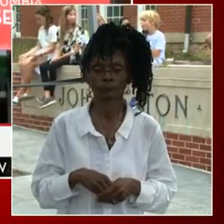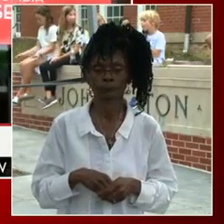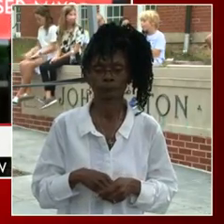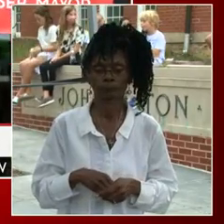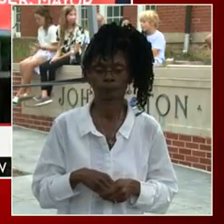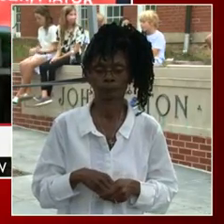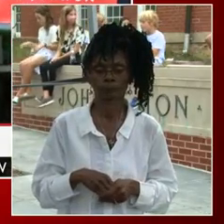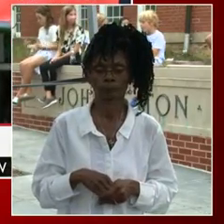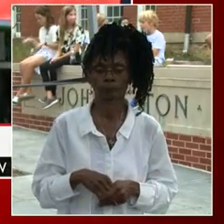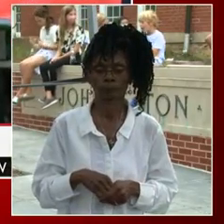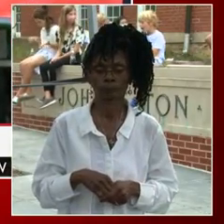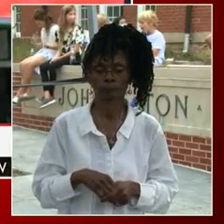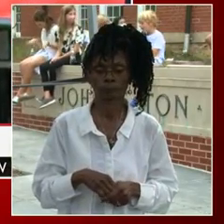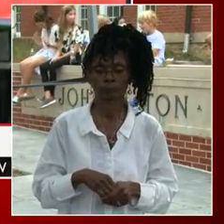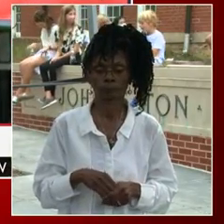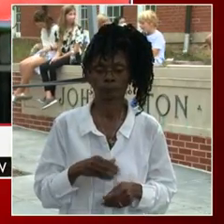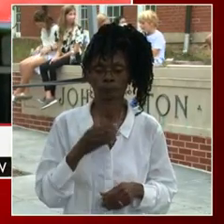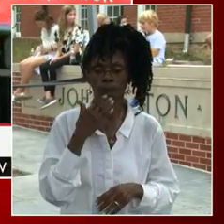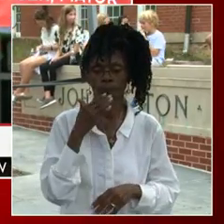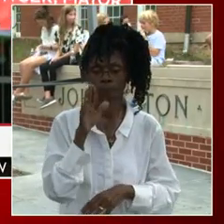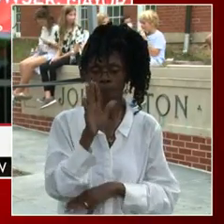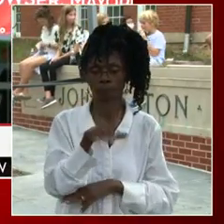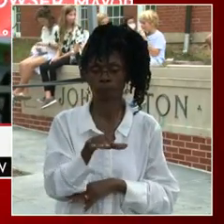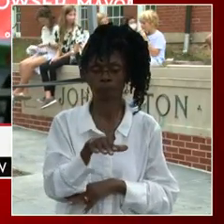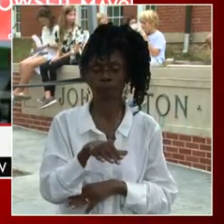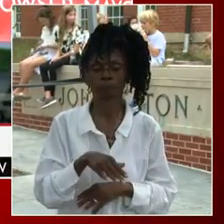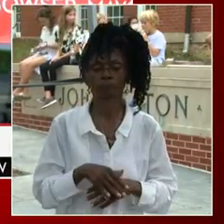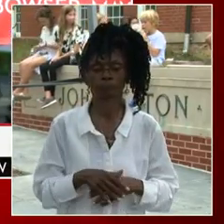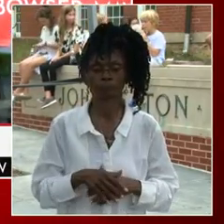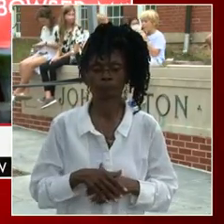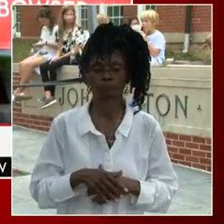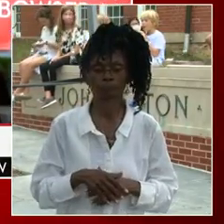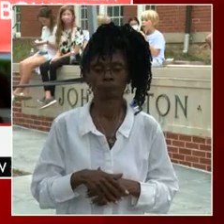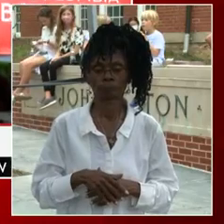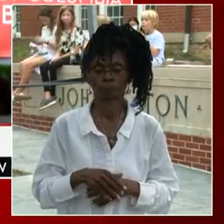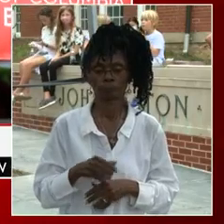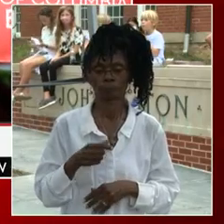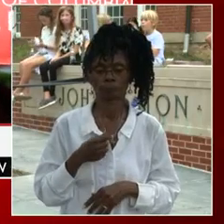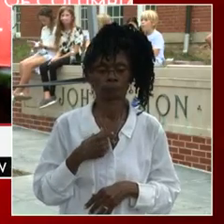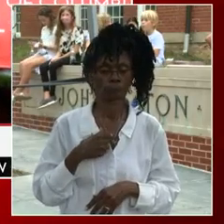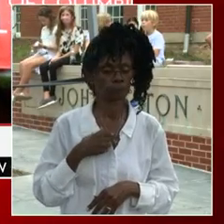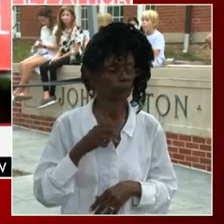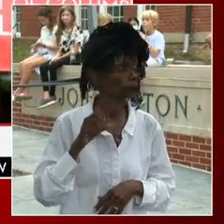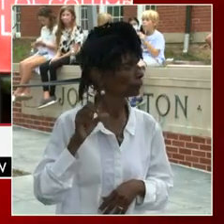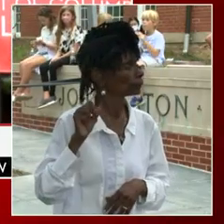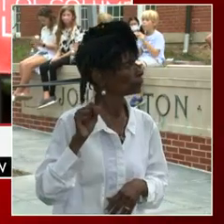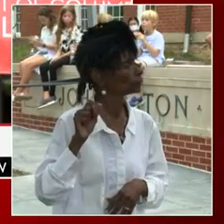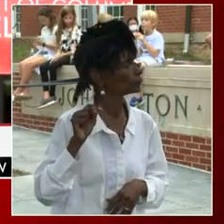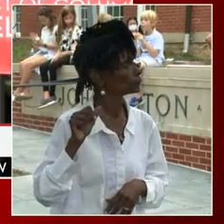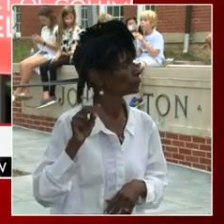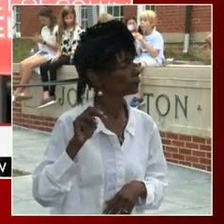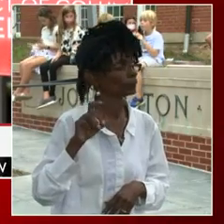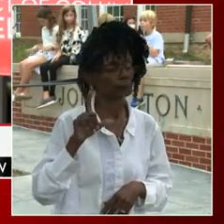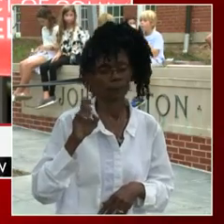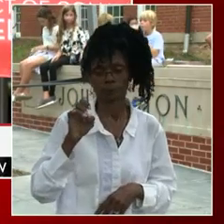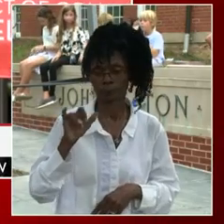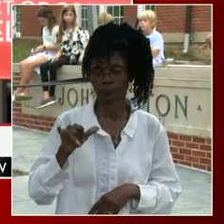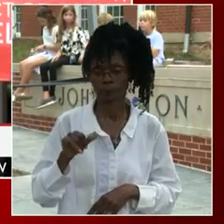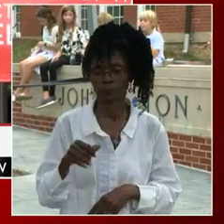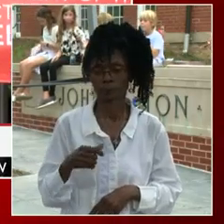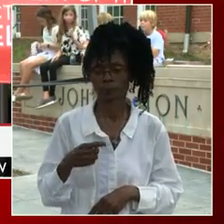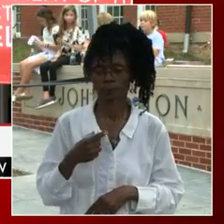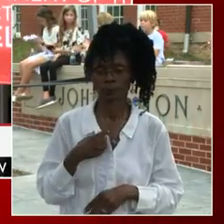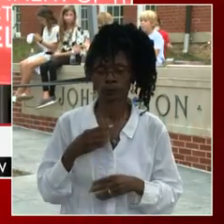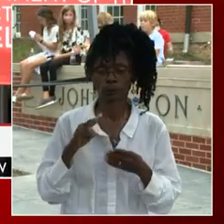Good afternoon. I am Louis Fairby, the proud Chancellor for the District of Columbia Public Schools. And one of the reasons I'm